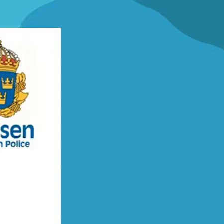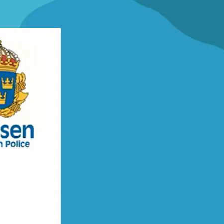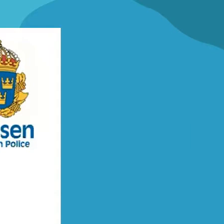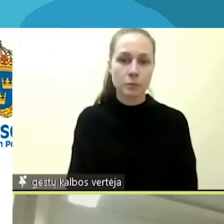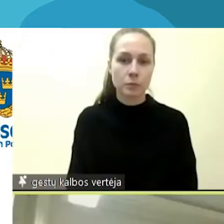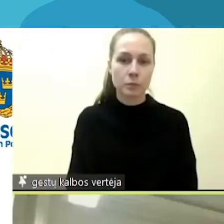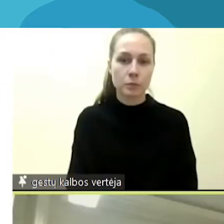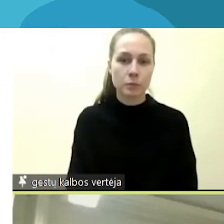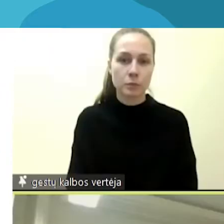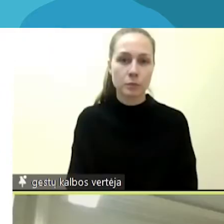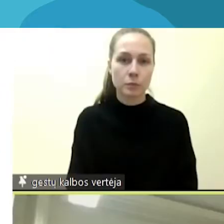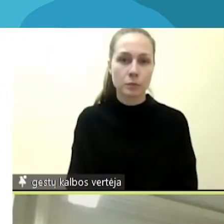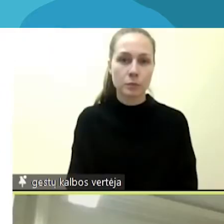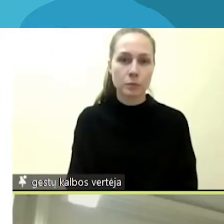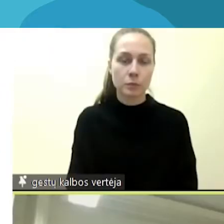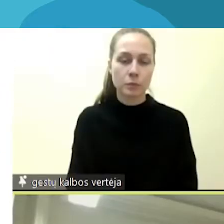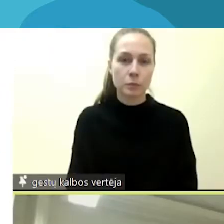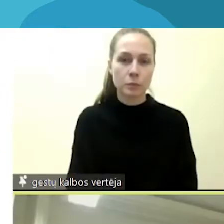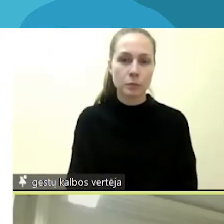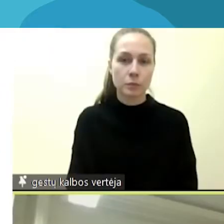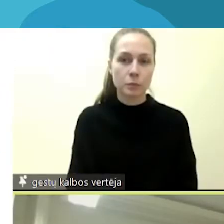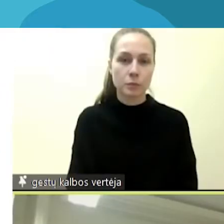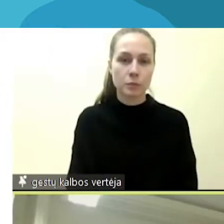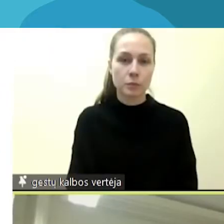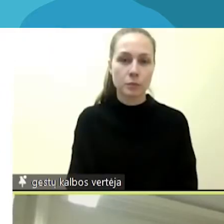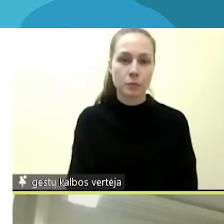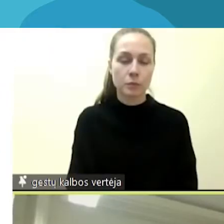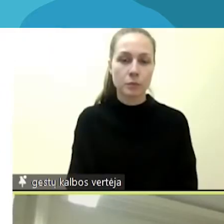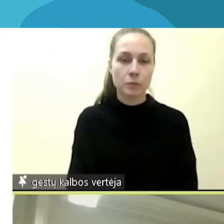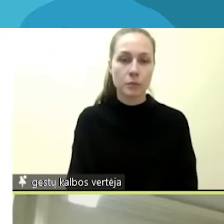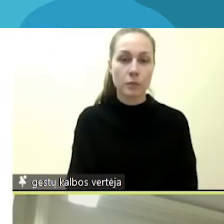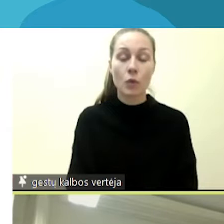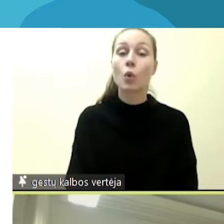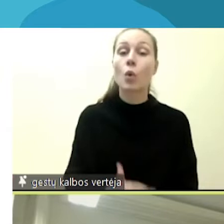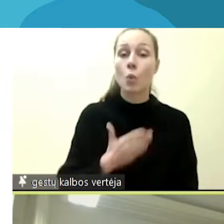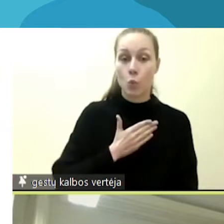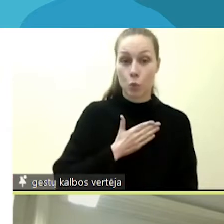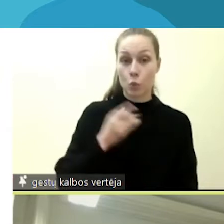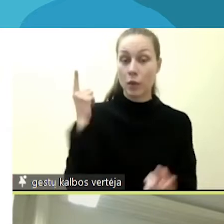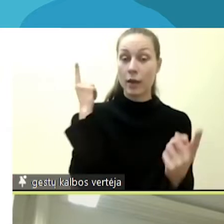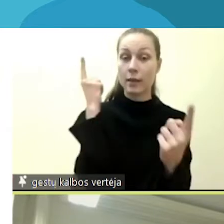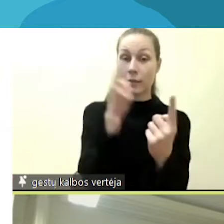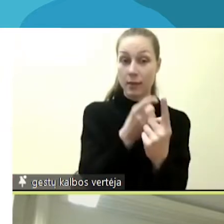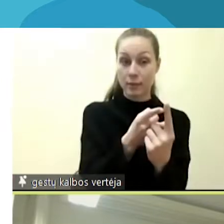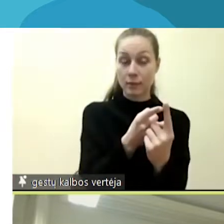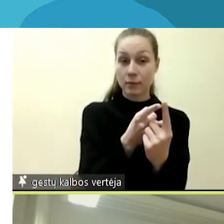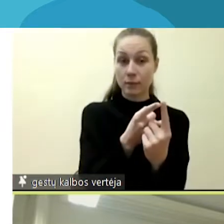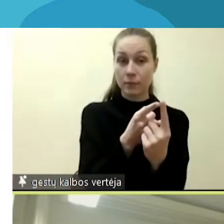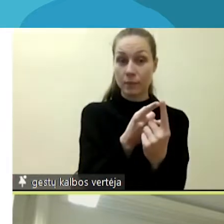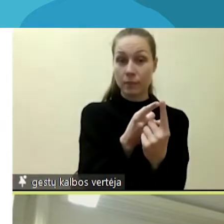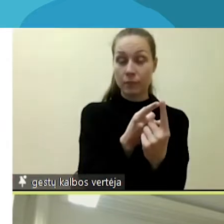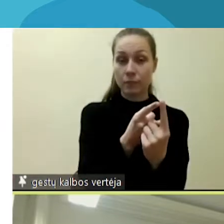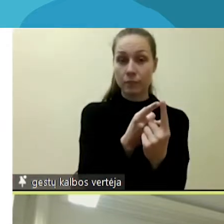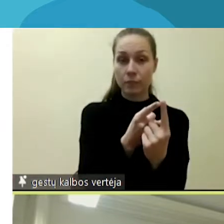working. We want to increase the will to report hate crimes, because in